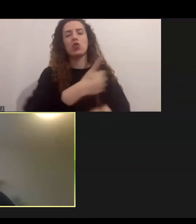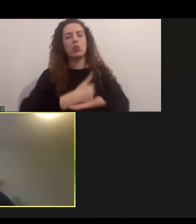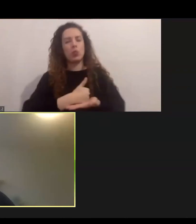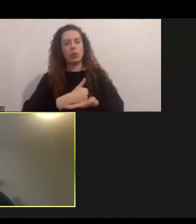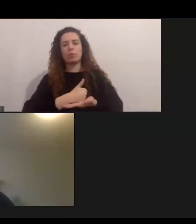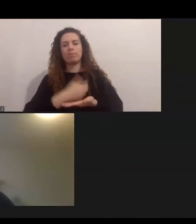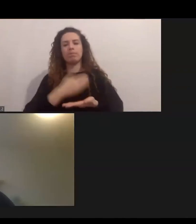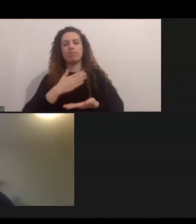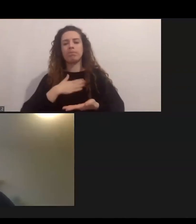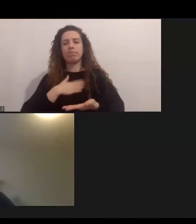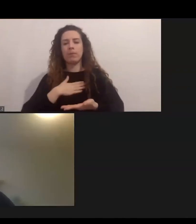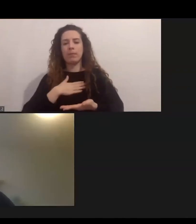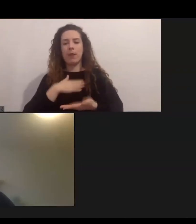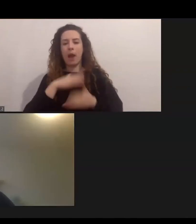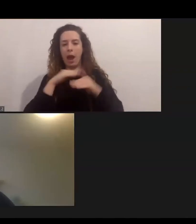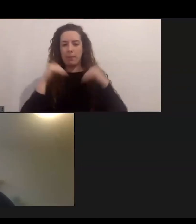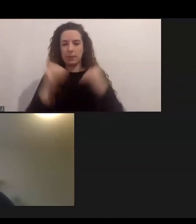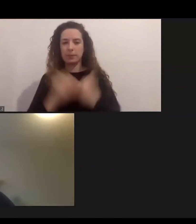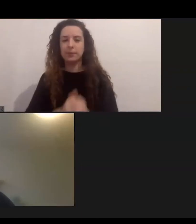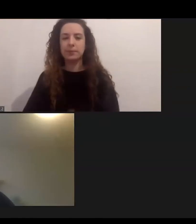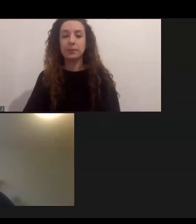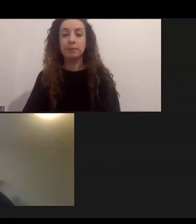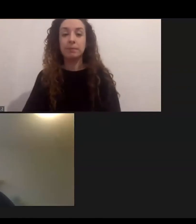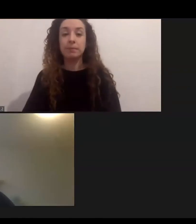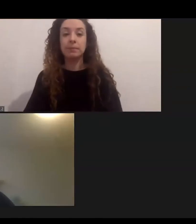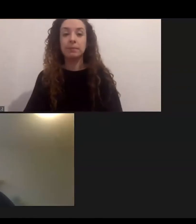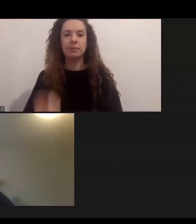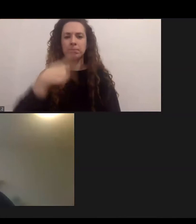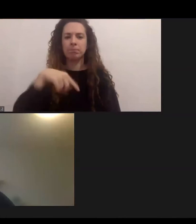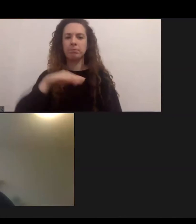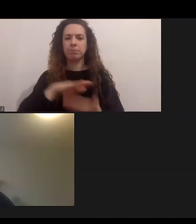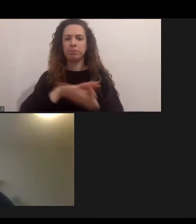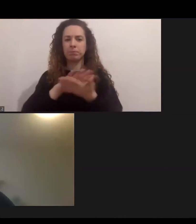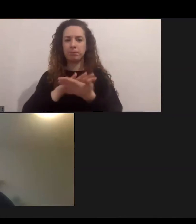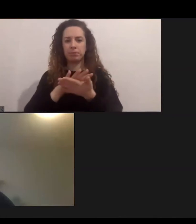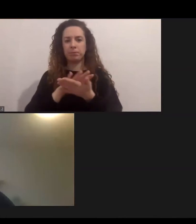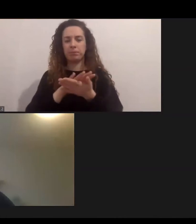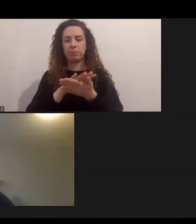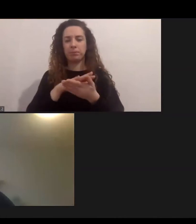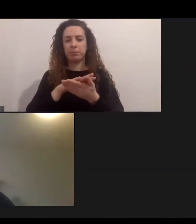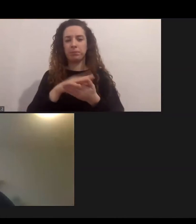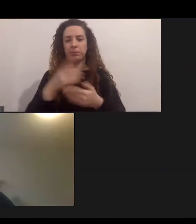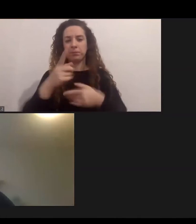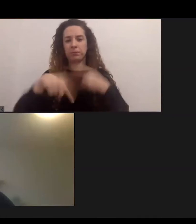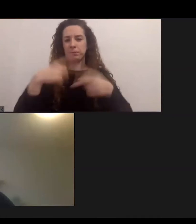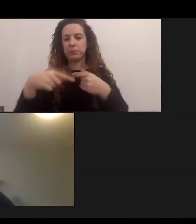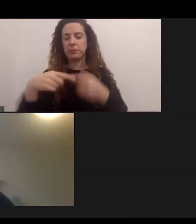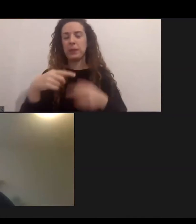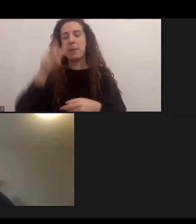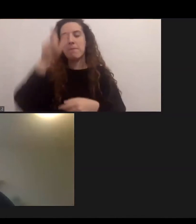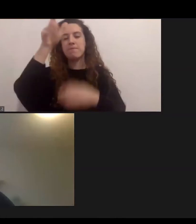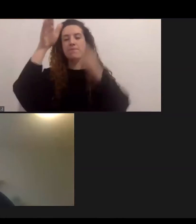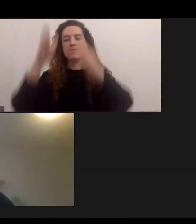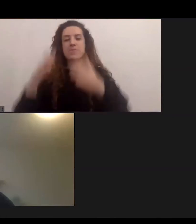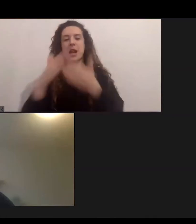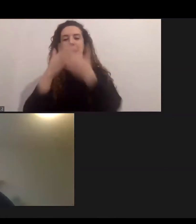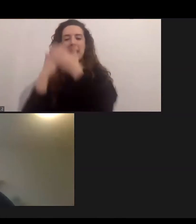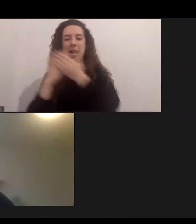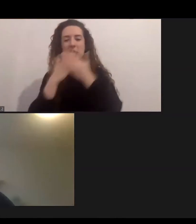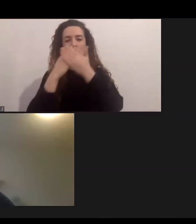I'm always sure that they will do the best to help me, and to help me in